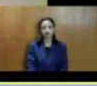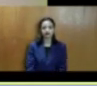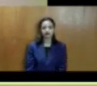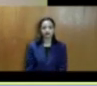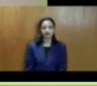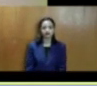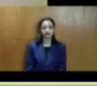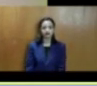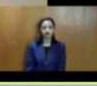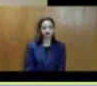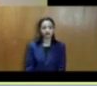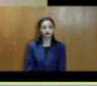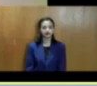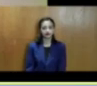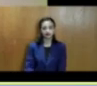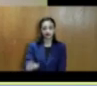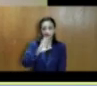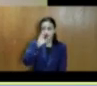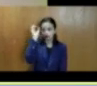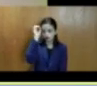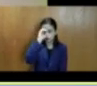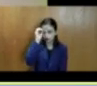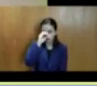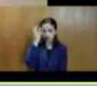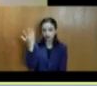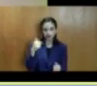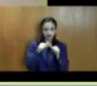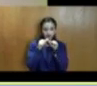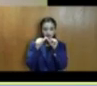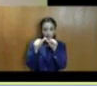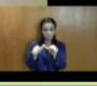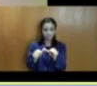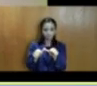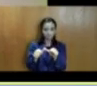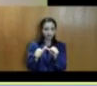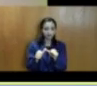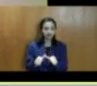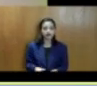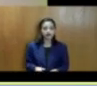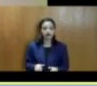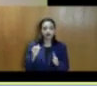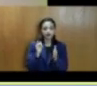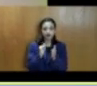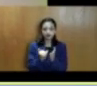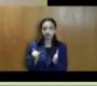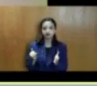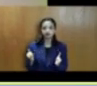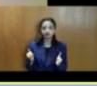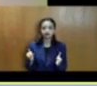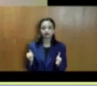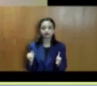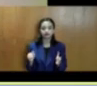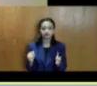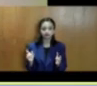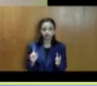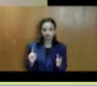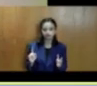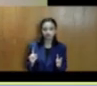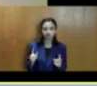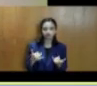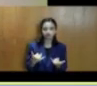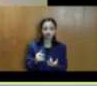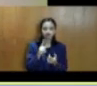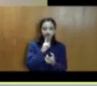the European Union and their sustainable textiles, we're starting to talk about a product passport, which is